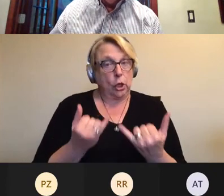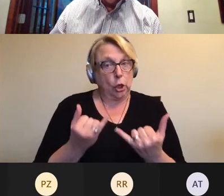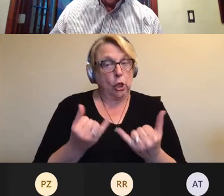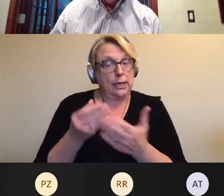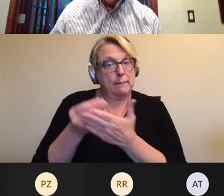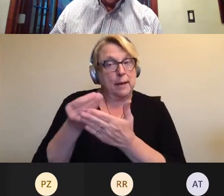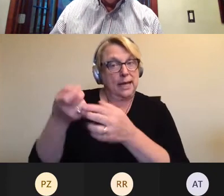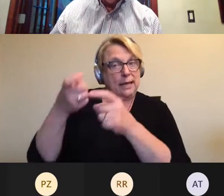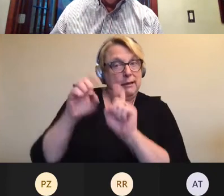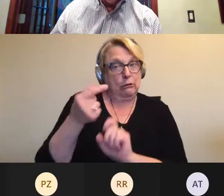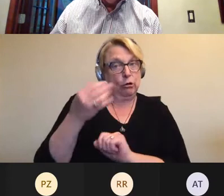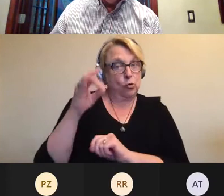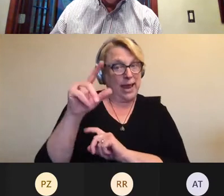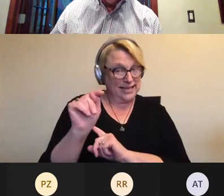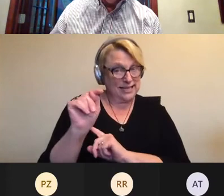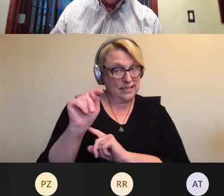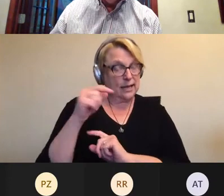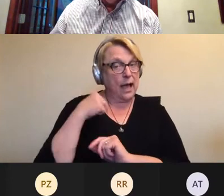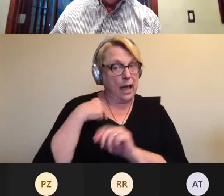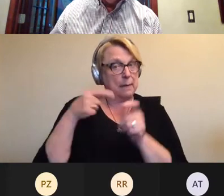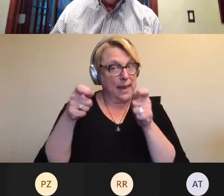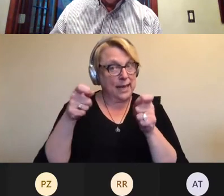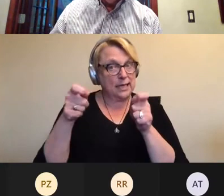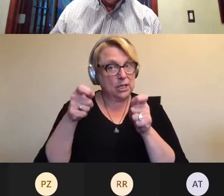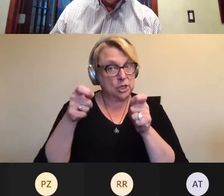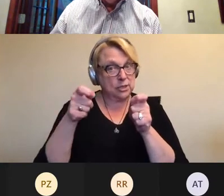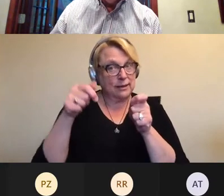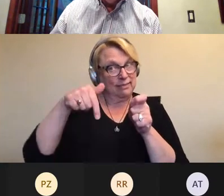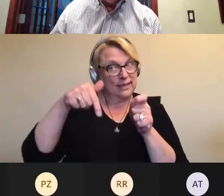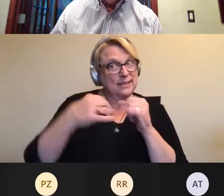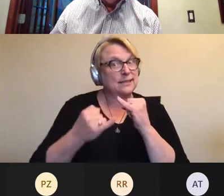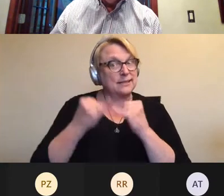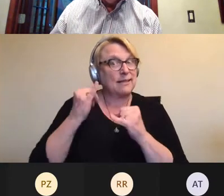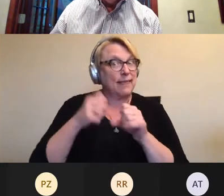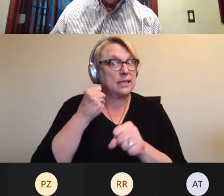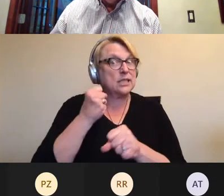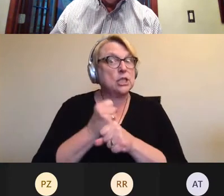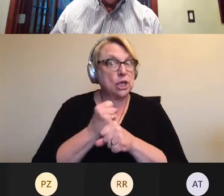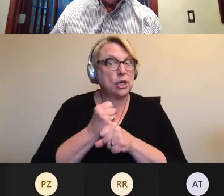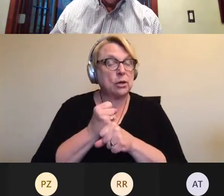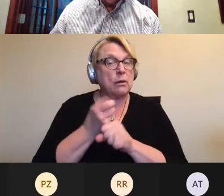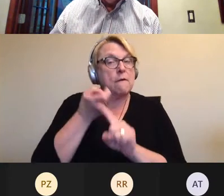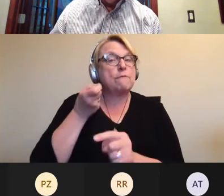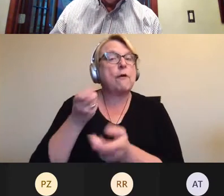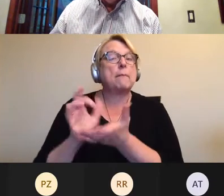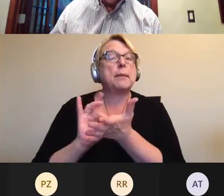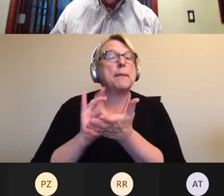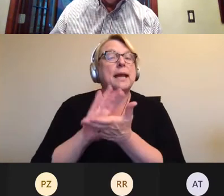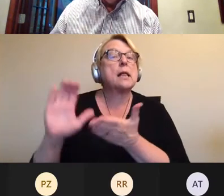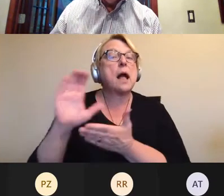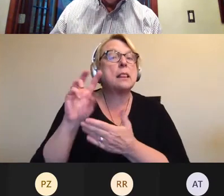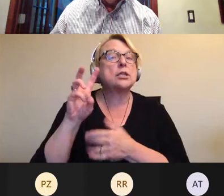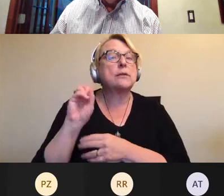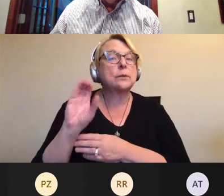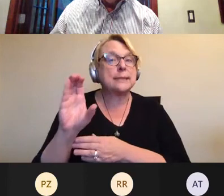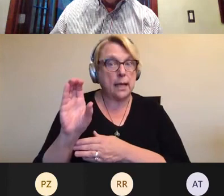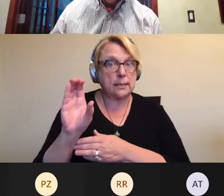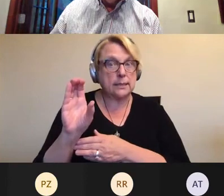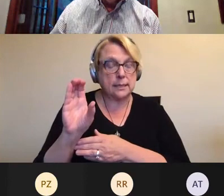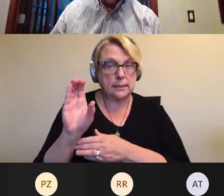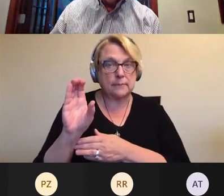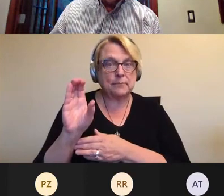I manage, we're in our last year. It's supported by the Medical College of Wisconsin.